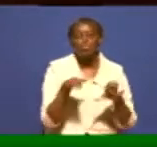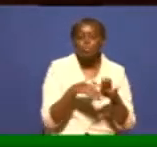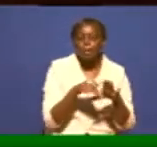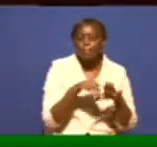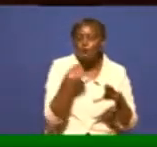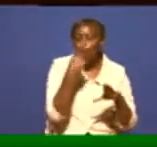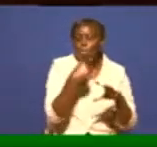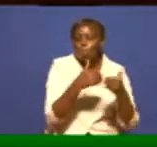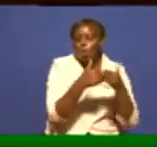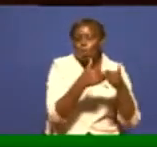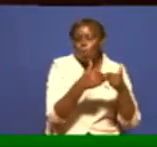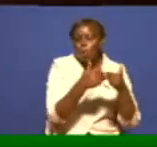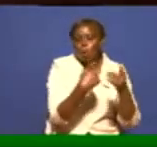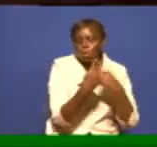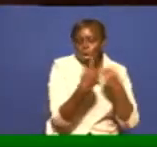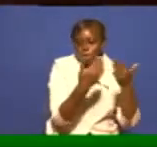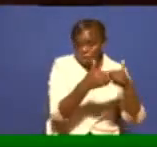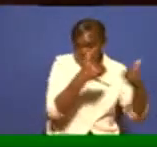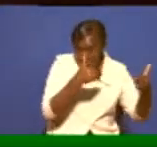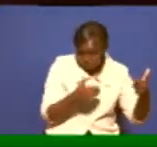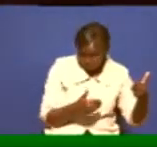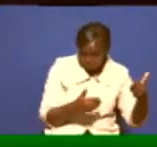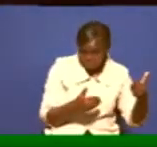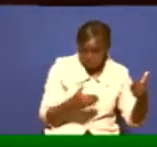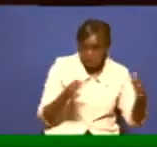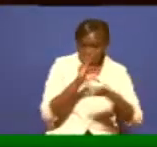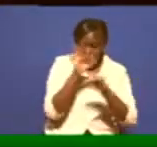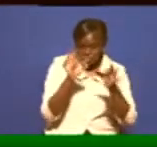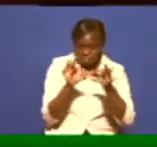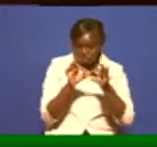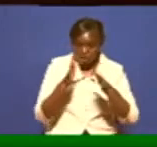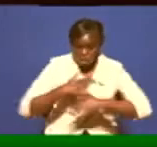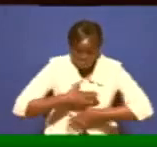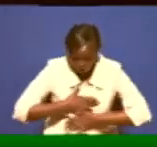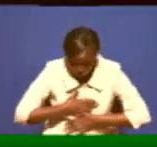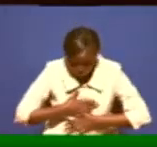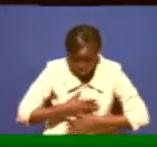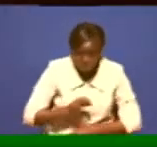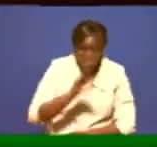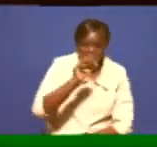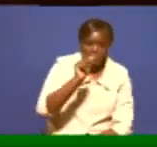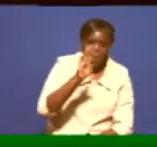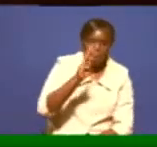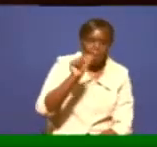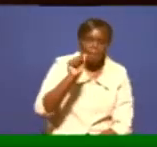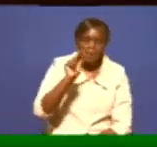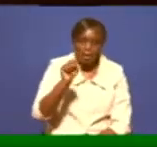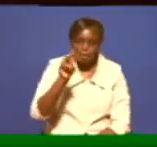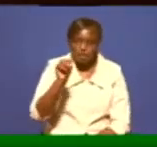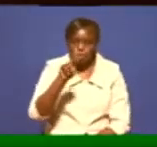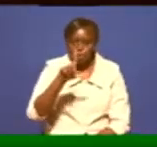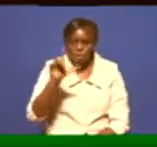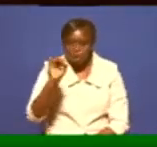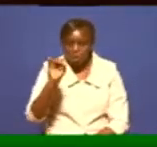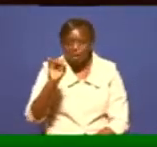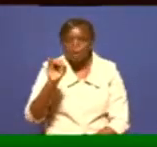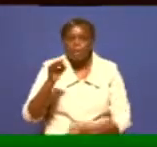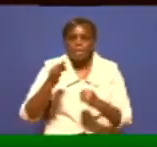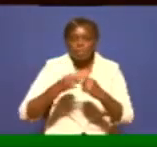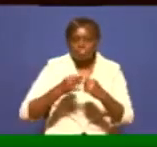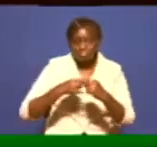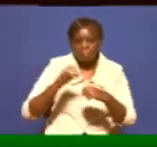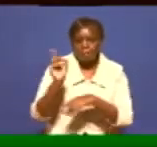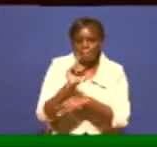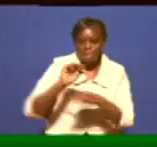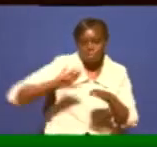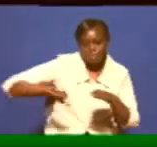that balance of minutes. This particular, the Honorable Fabian Muli, was on the floor. He had a balance of 8 minutes. Should